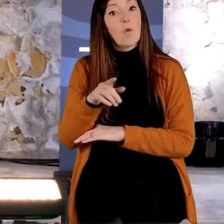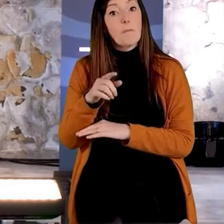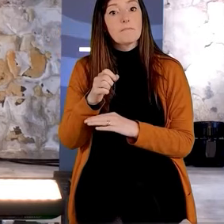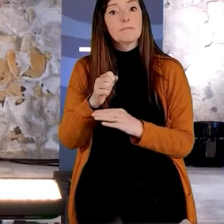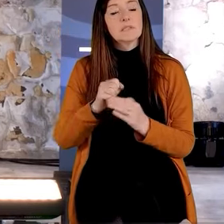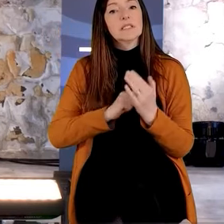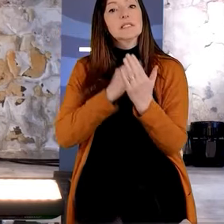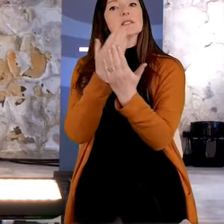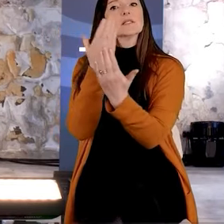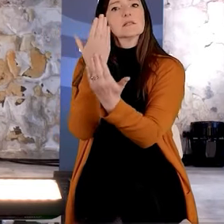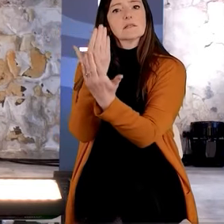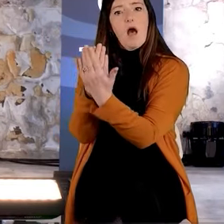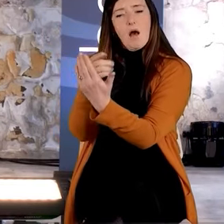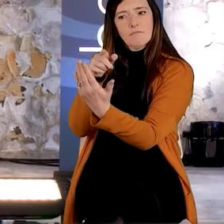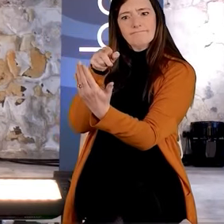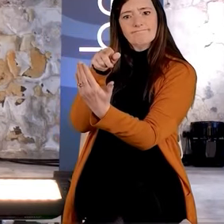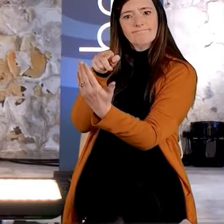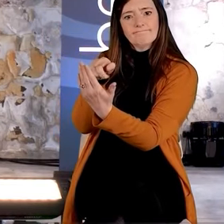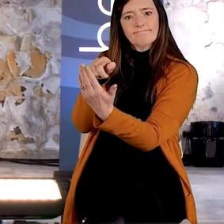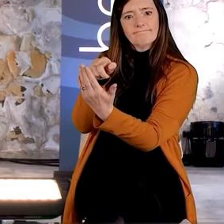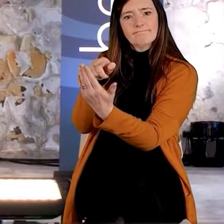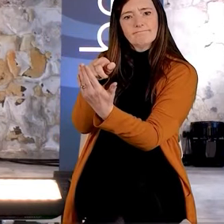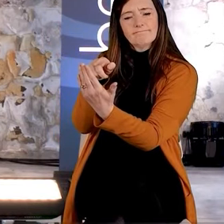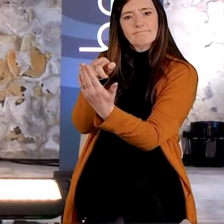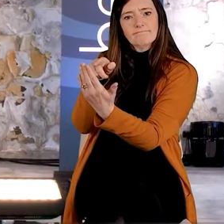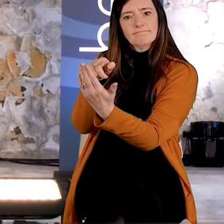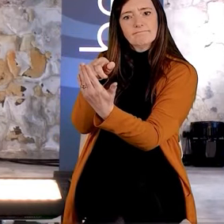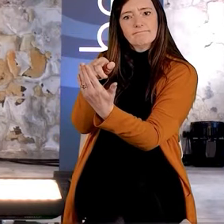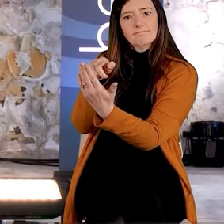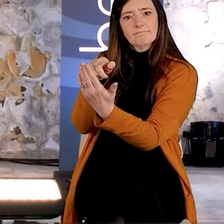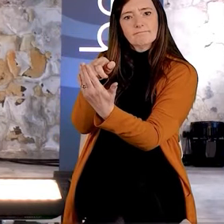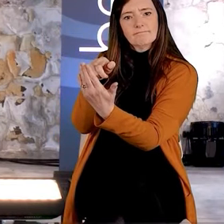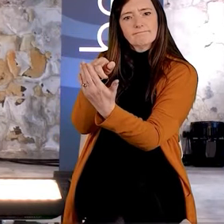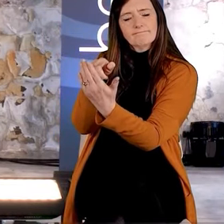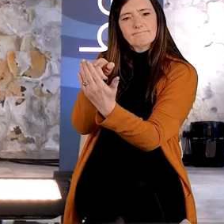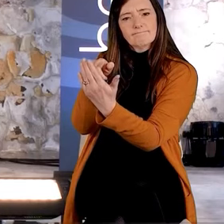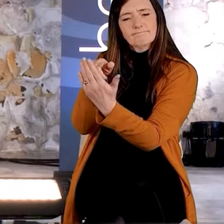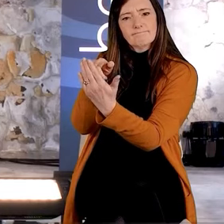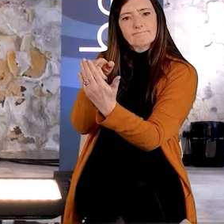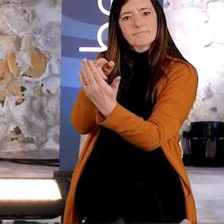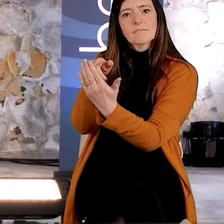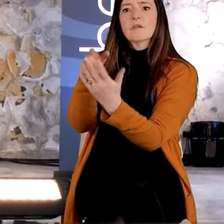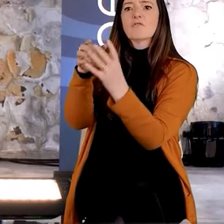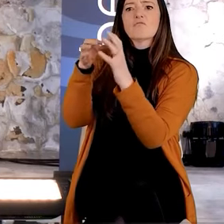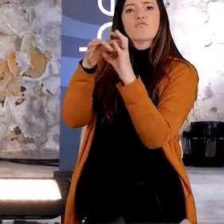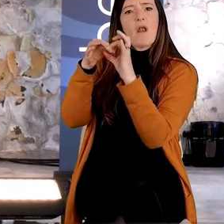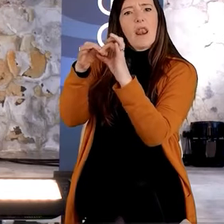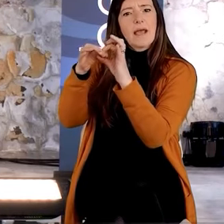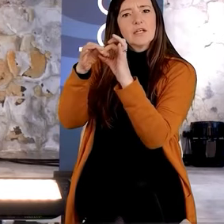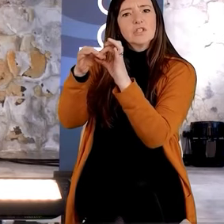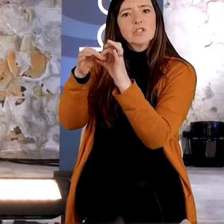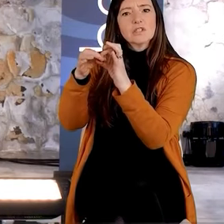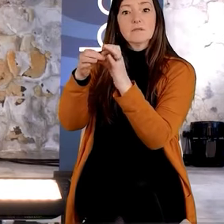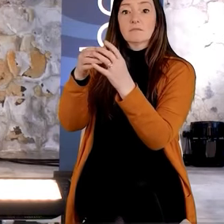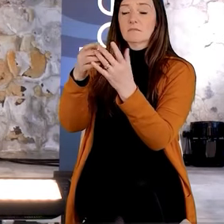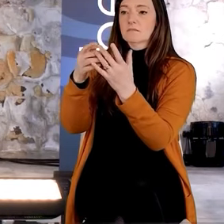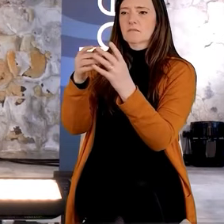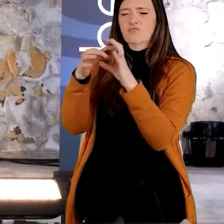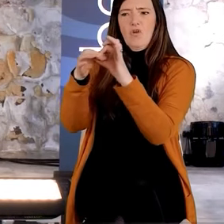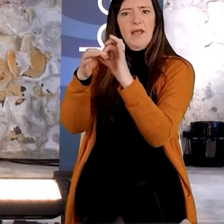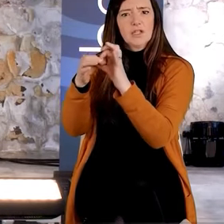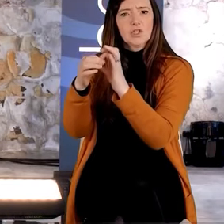morning from a psalm which addresses the question of the relationship between you and me